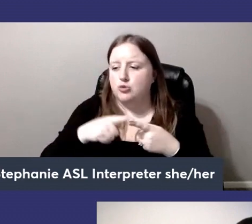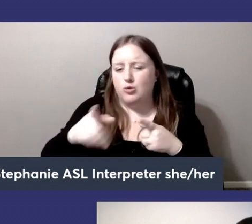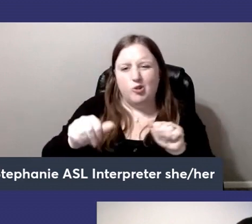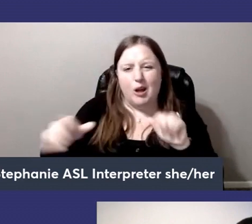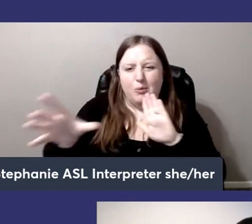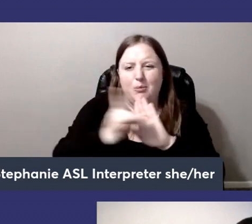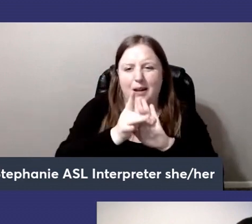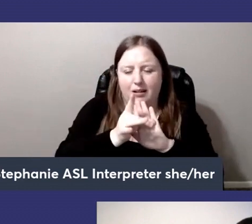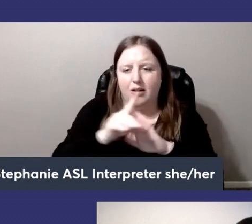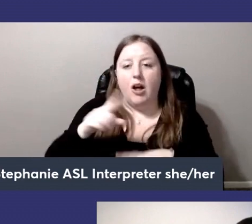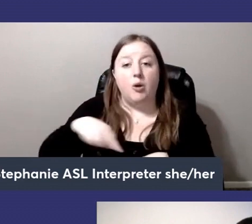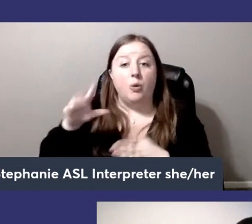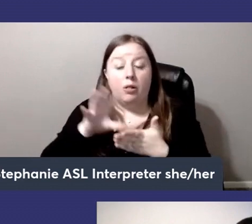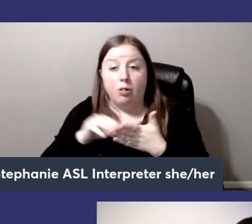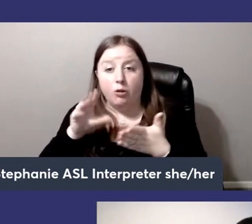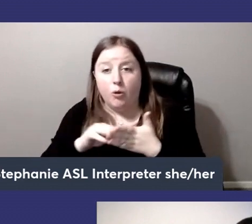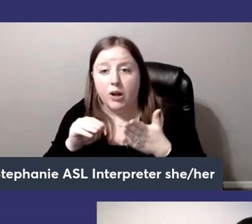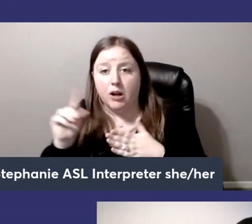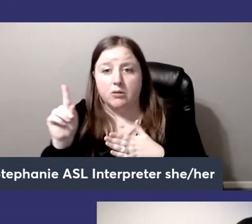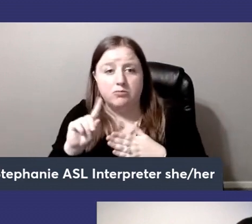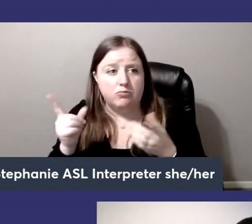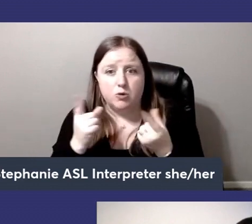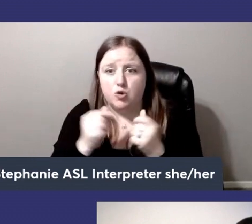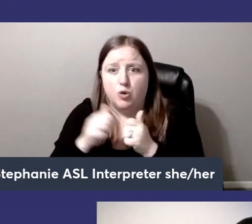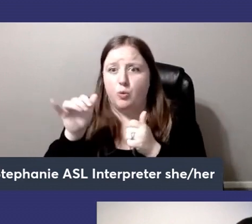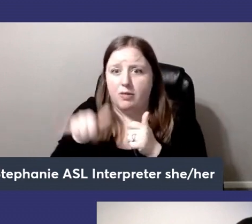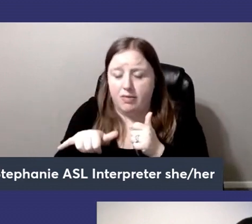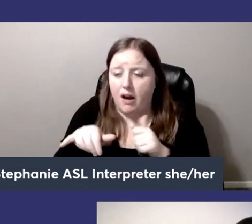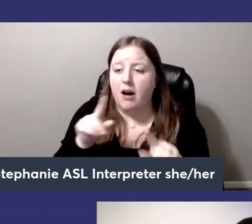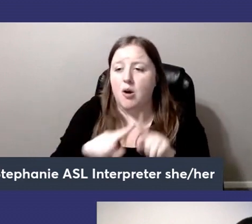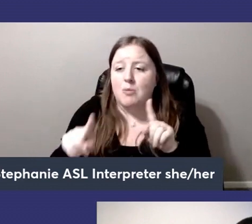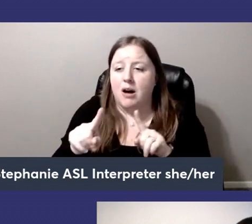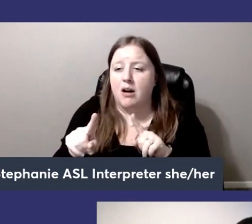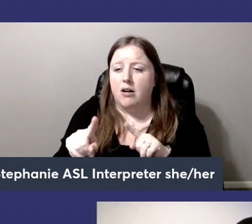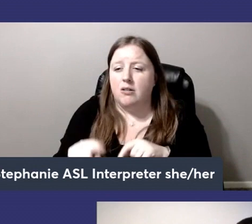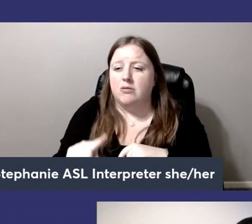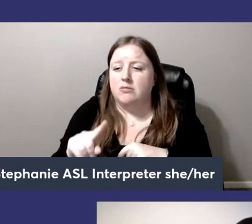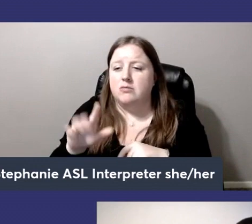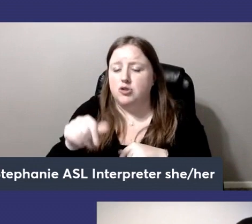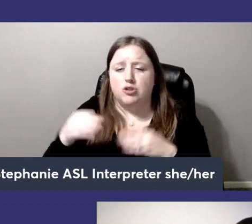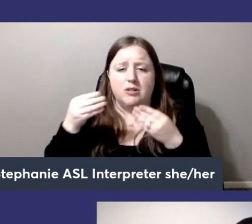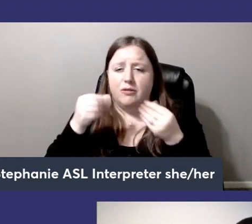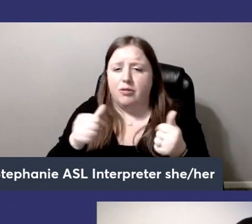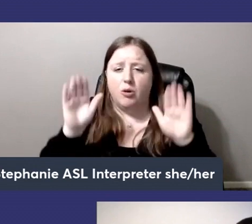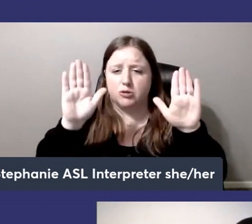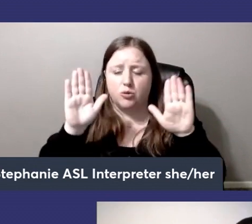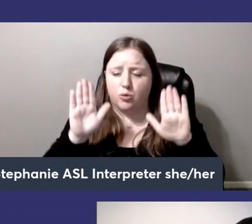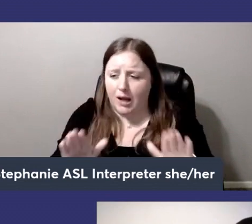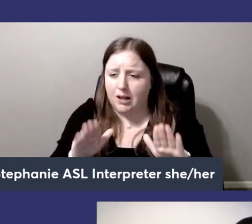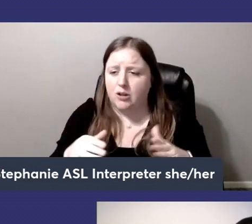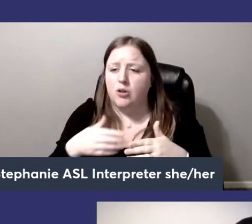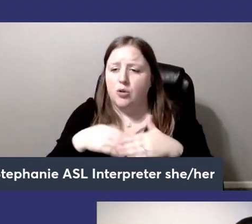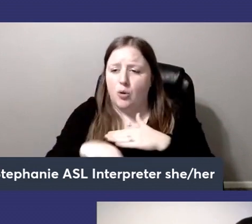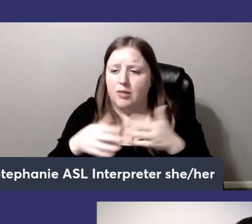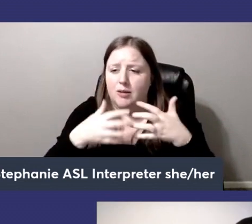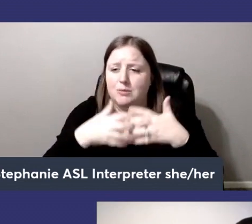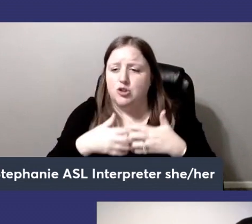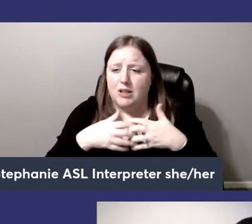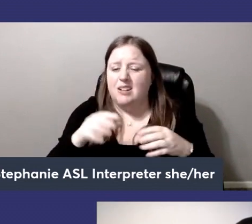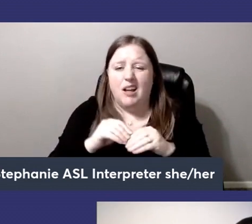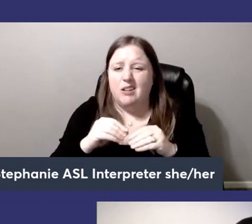we're learning where to go further and more, but the personal access token flow is great. You have code on your machine in a matter of seconds.